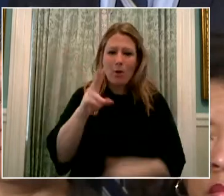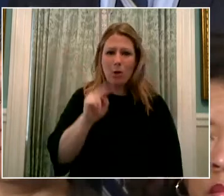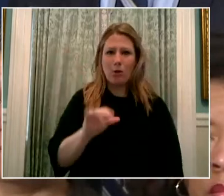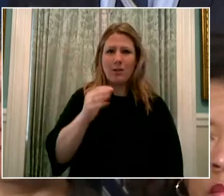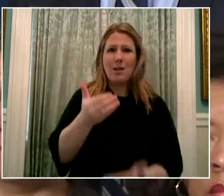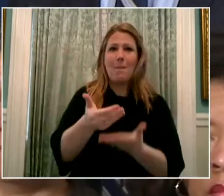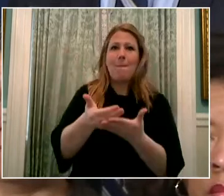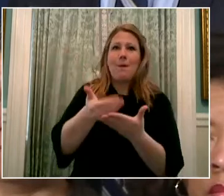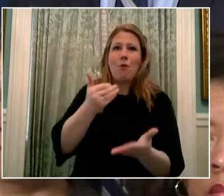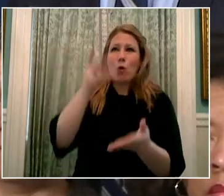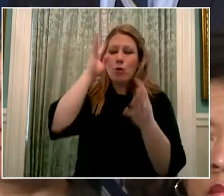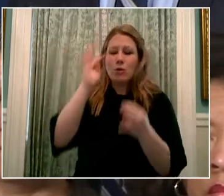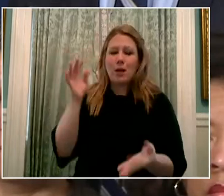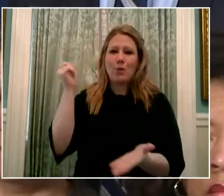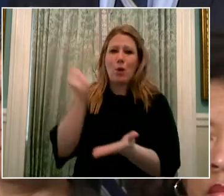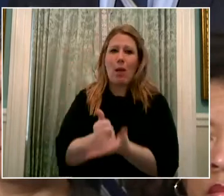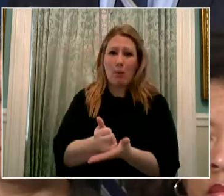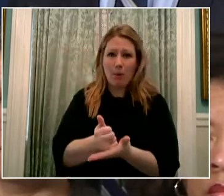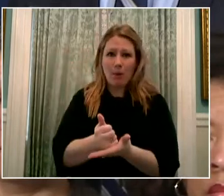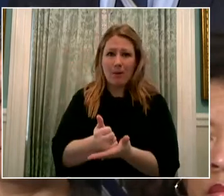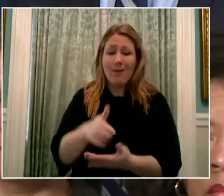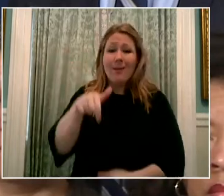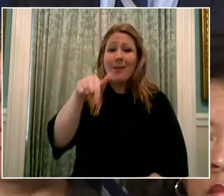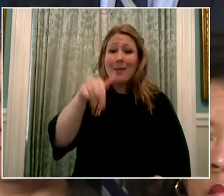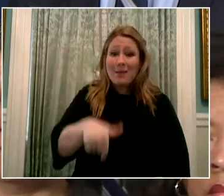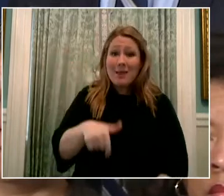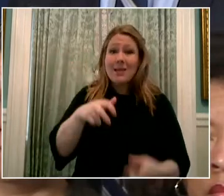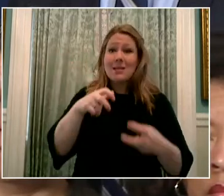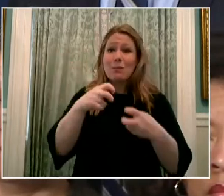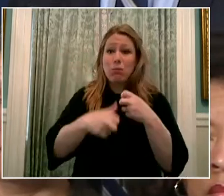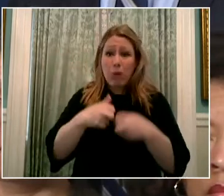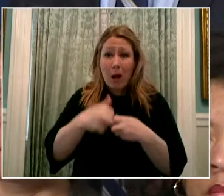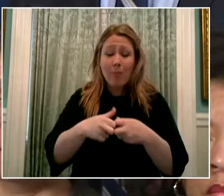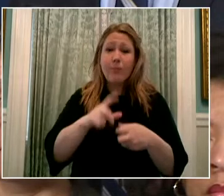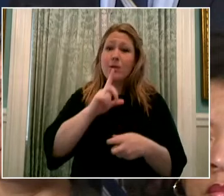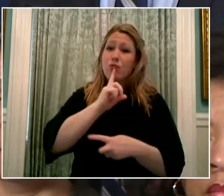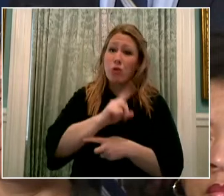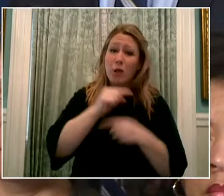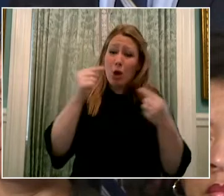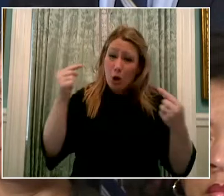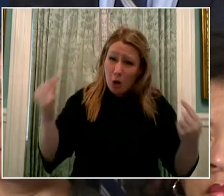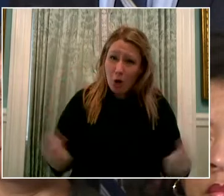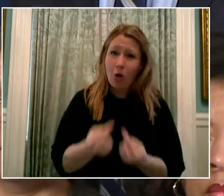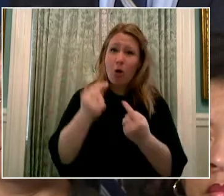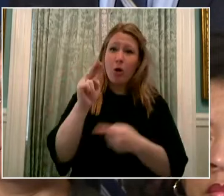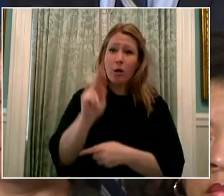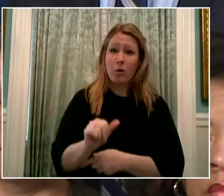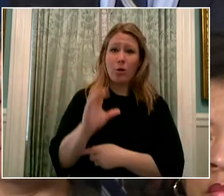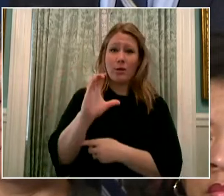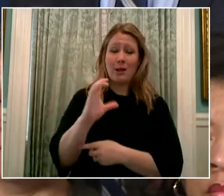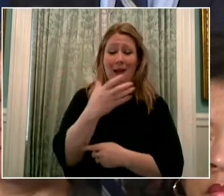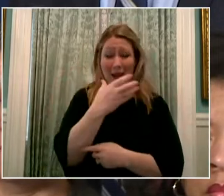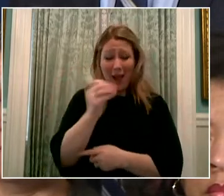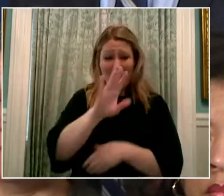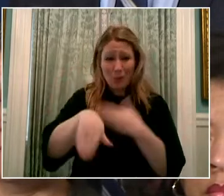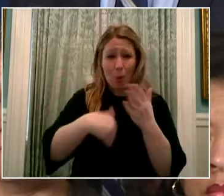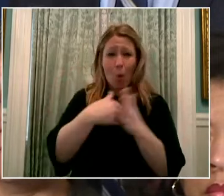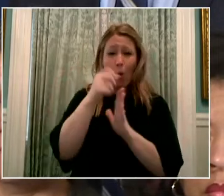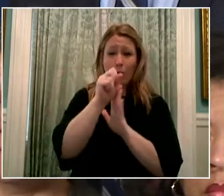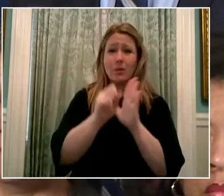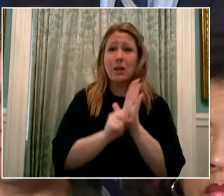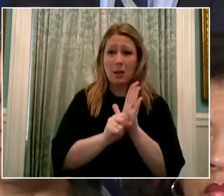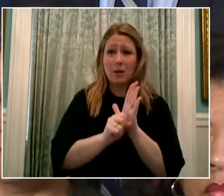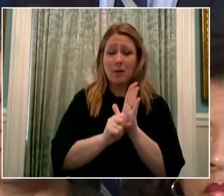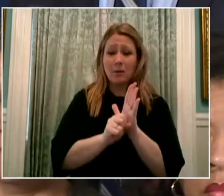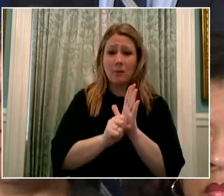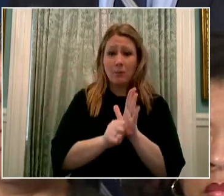is undermining New York City, if not the entire state? We know the Republican leaderships have